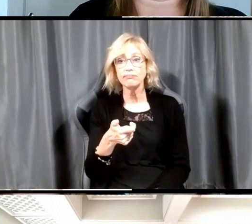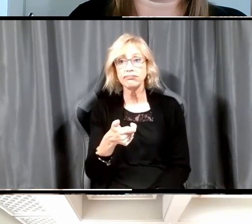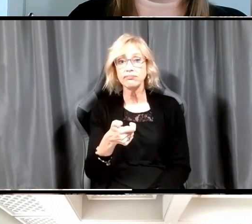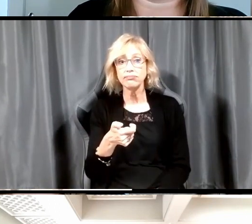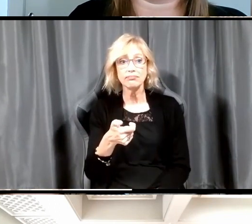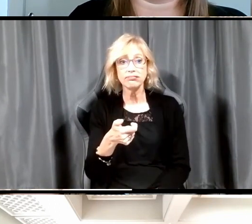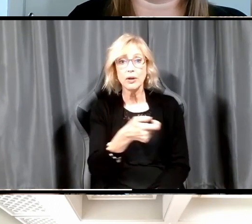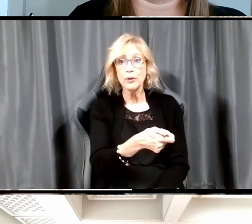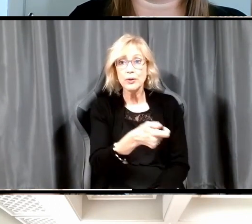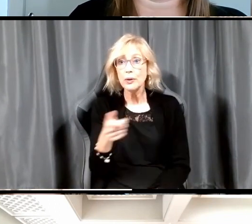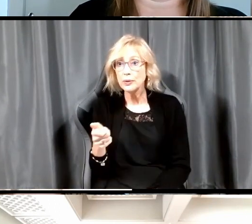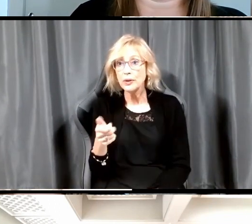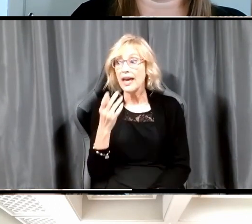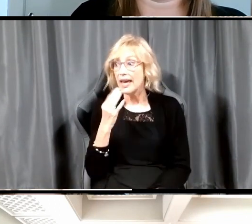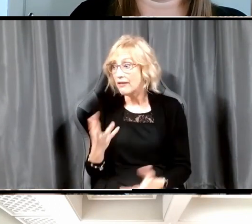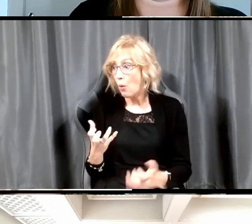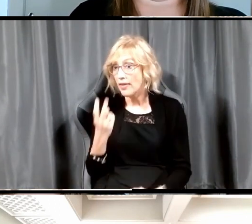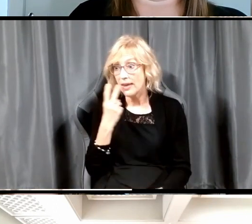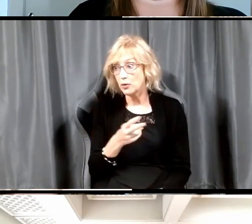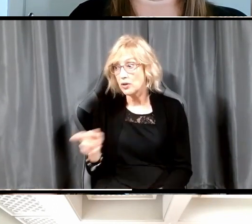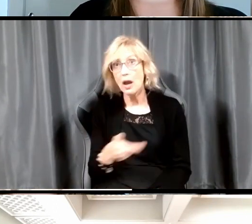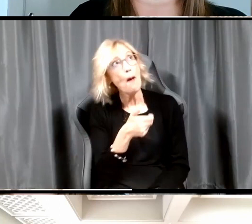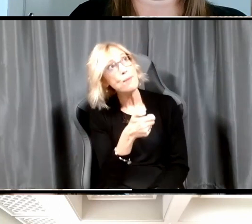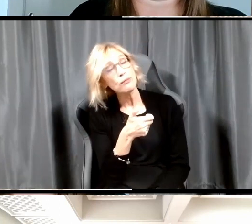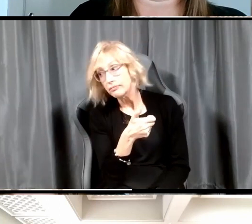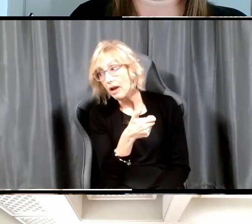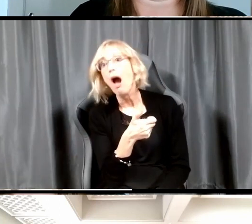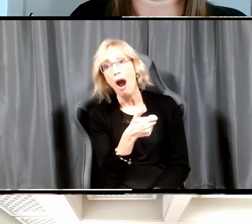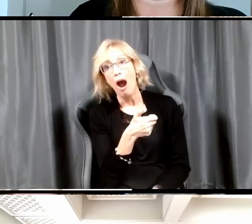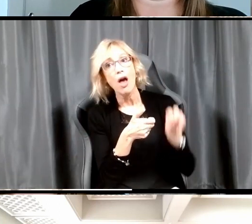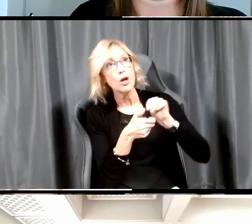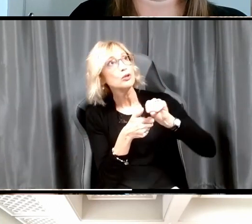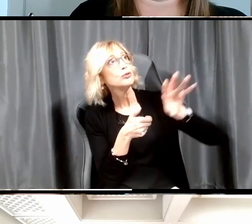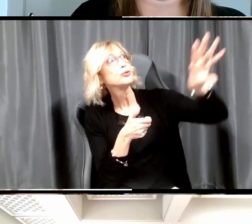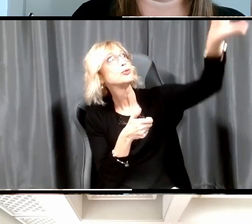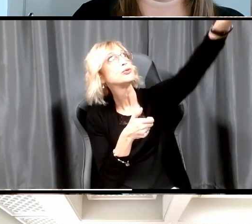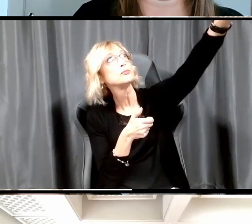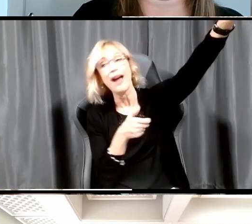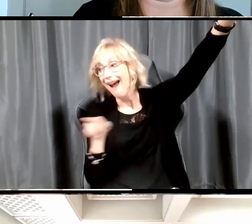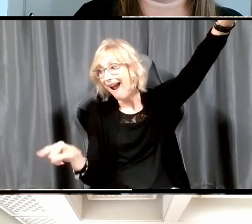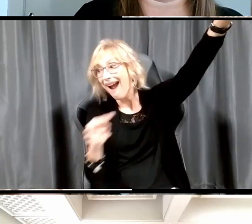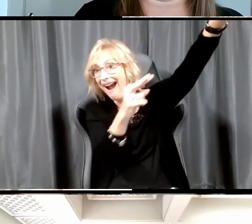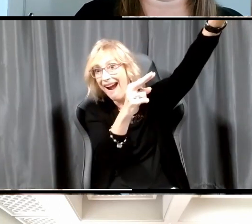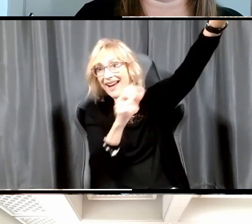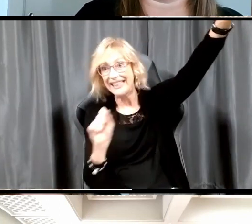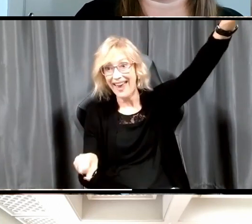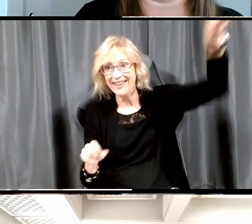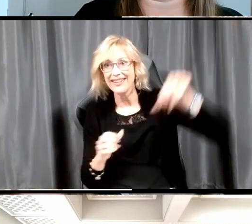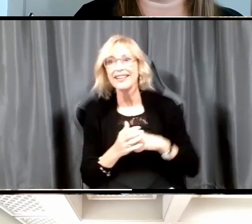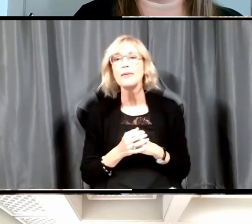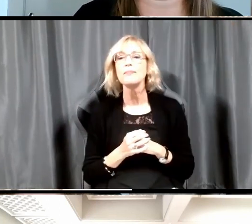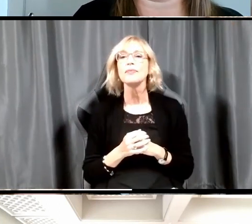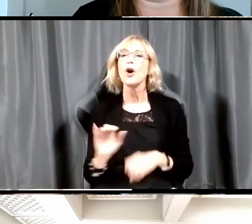or spotlight what we want them to see. And then that also will get their attention. It also helps, the